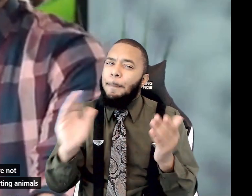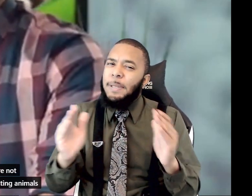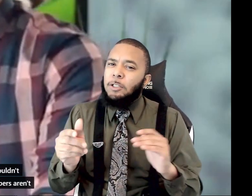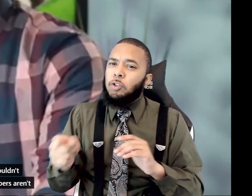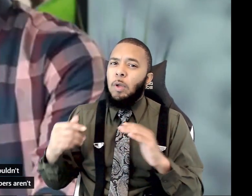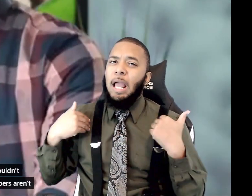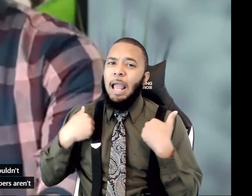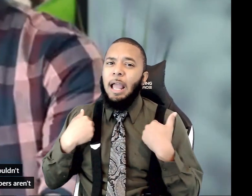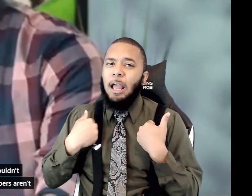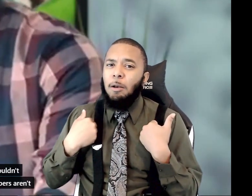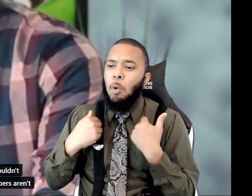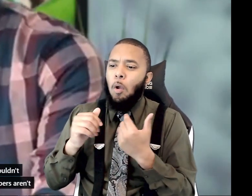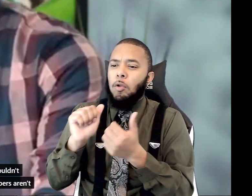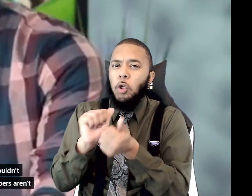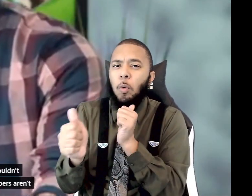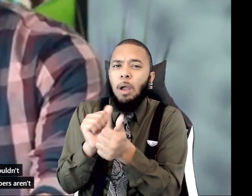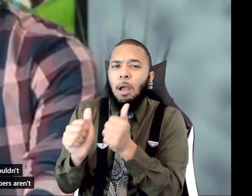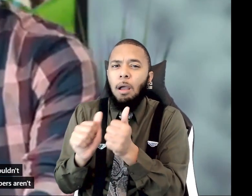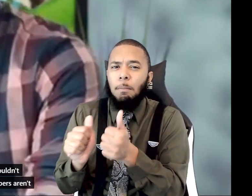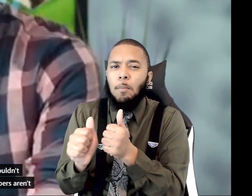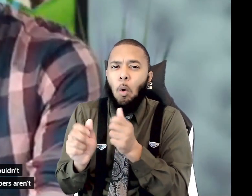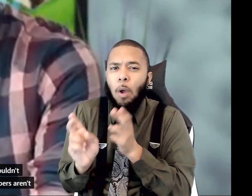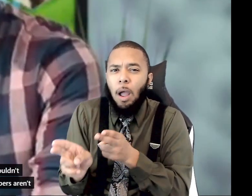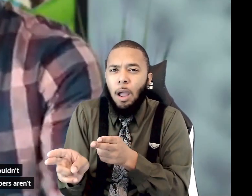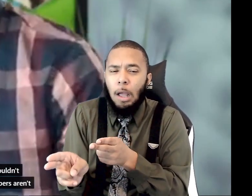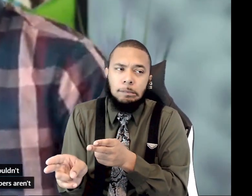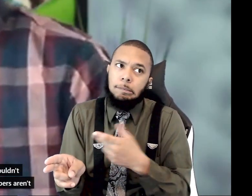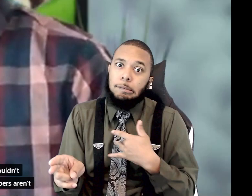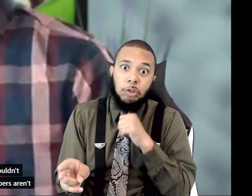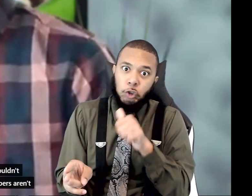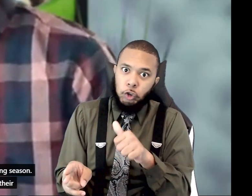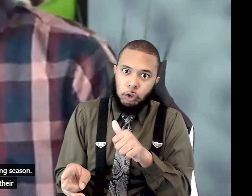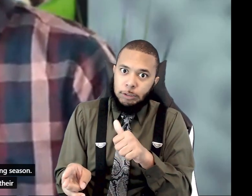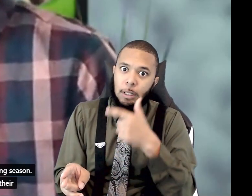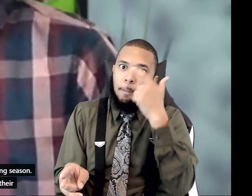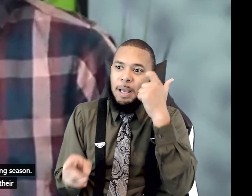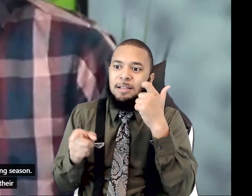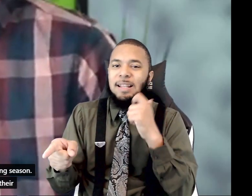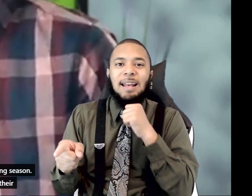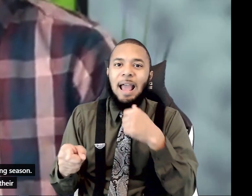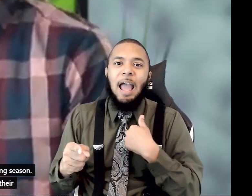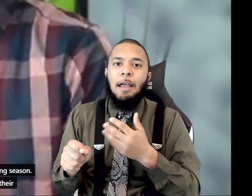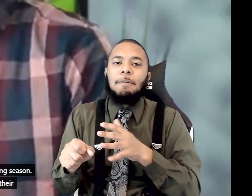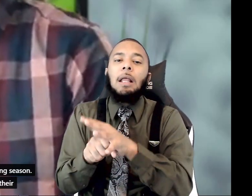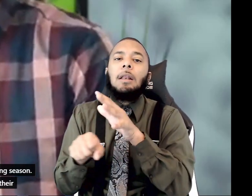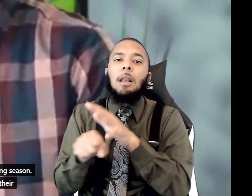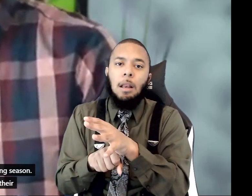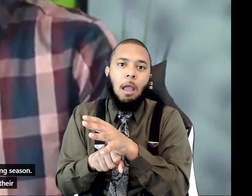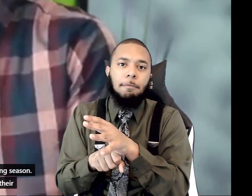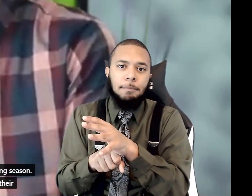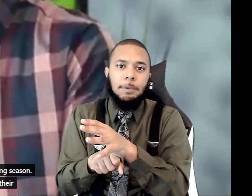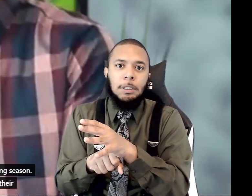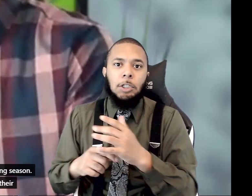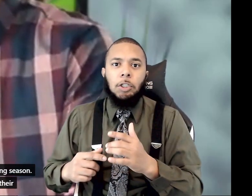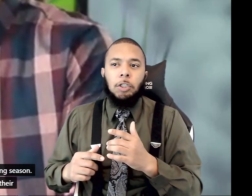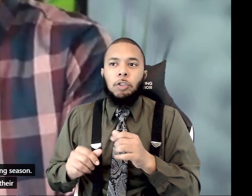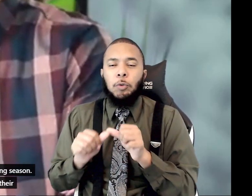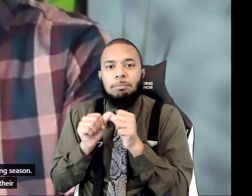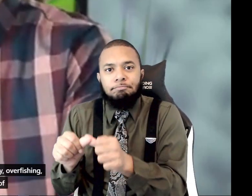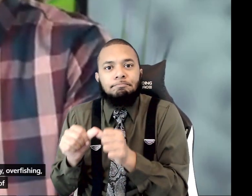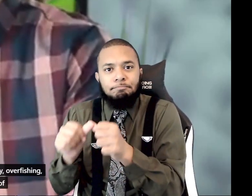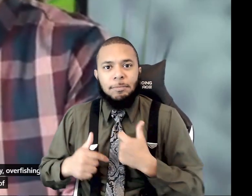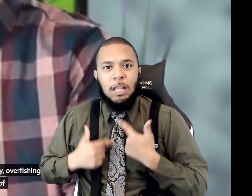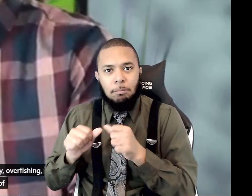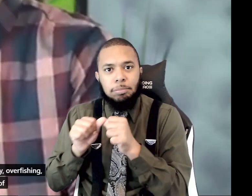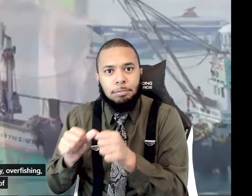hunting animals for sport that probably shouldn't be hunted because their numbers aren't great enough to justify a hunting season. So that's a real threat to